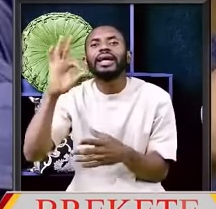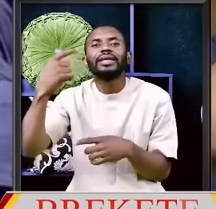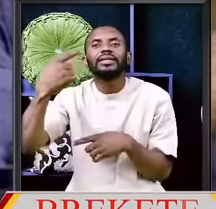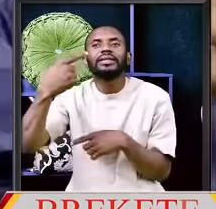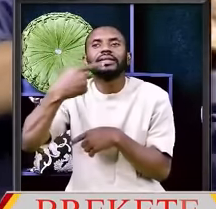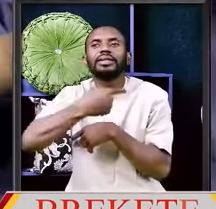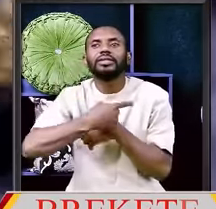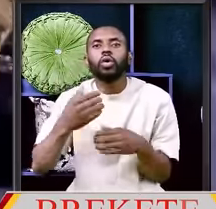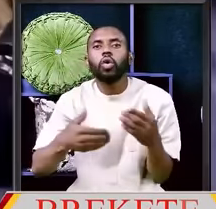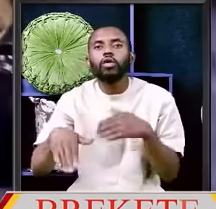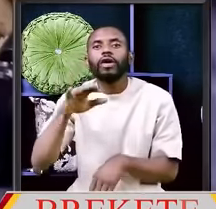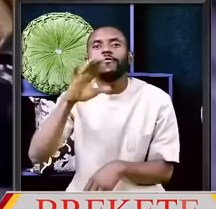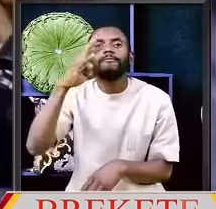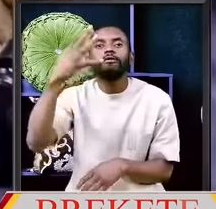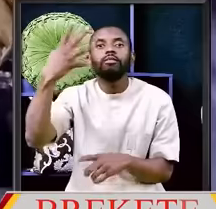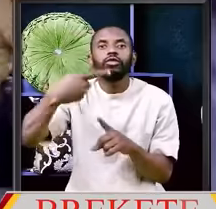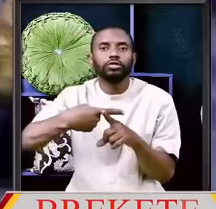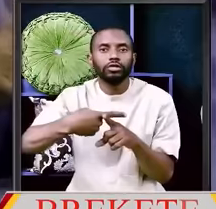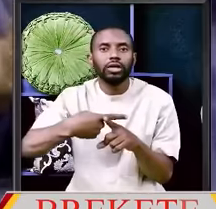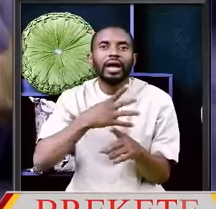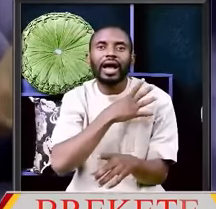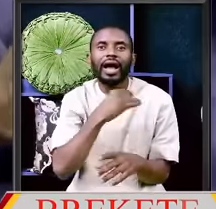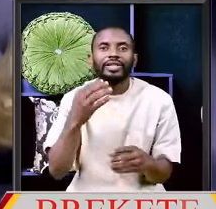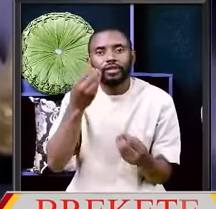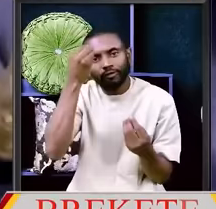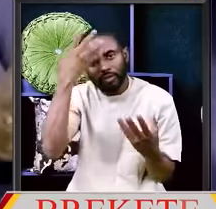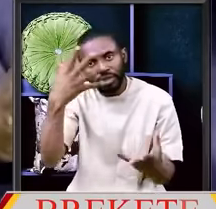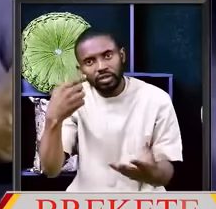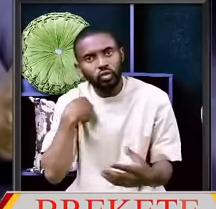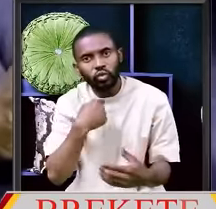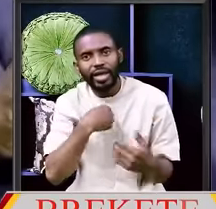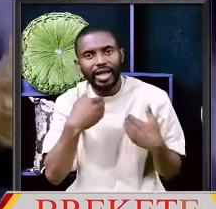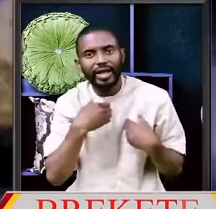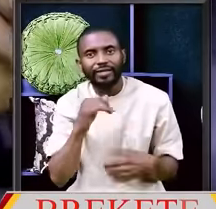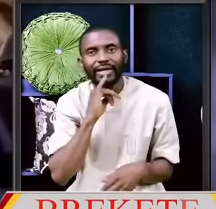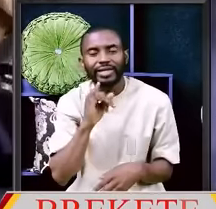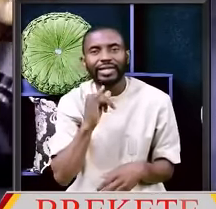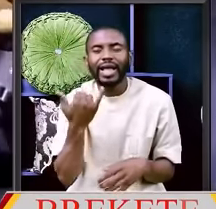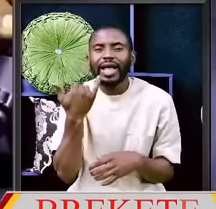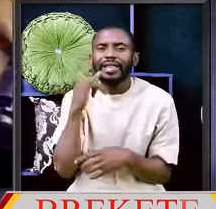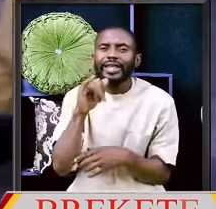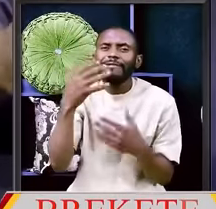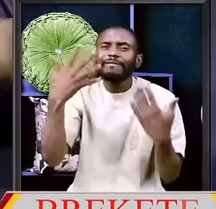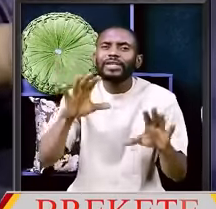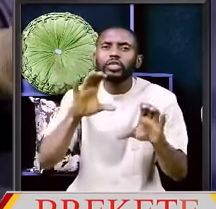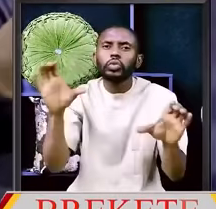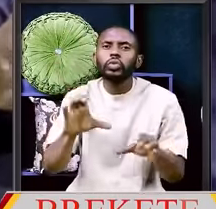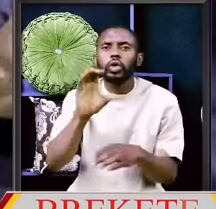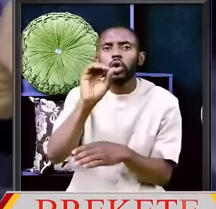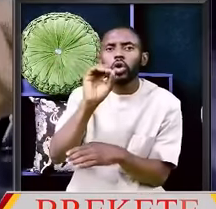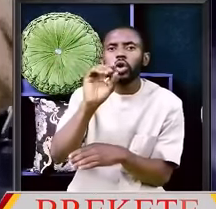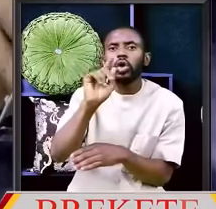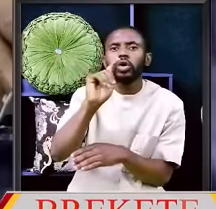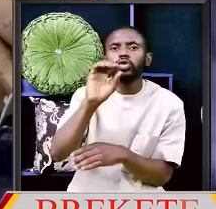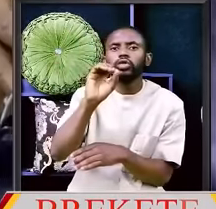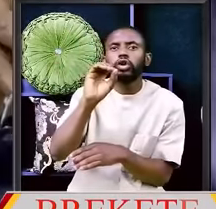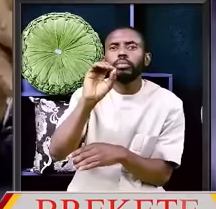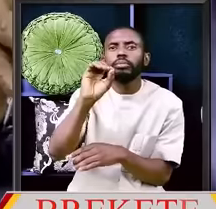over 4 months now. Over 4 months. And the information where we gave is say they don't do autopsy without